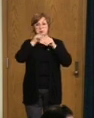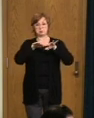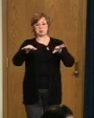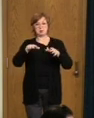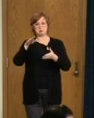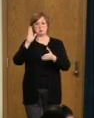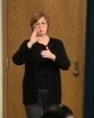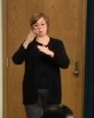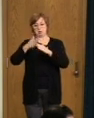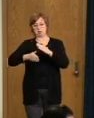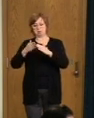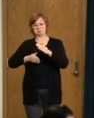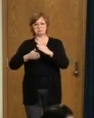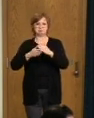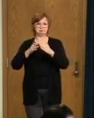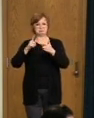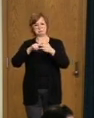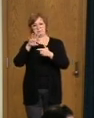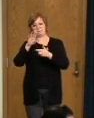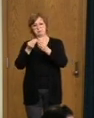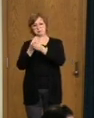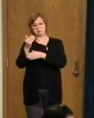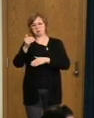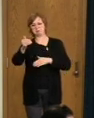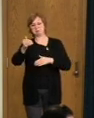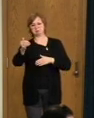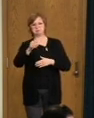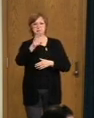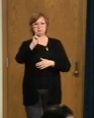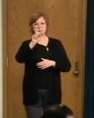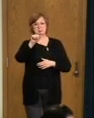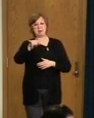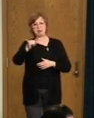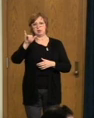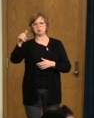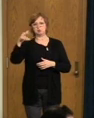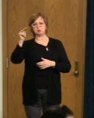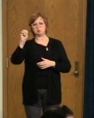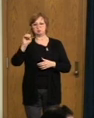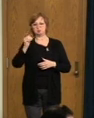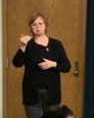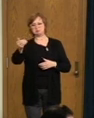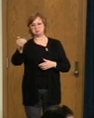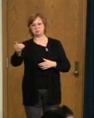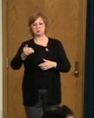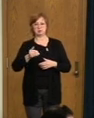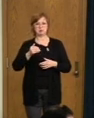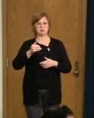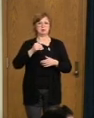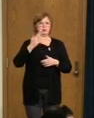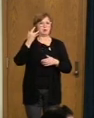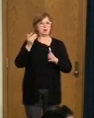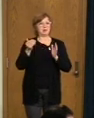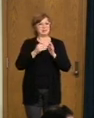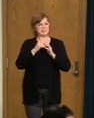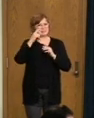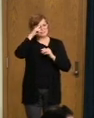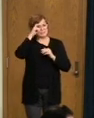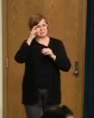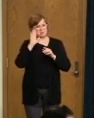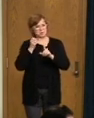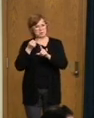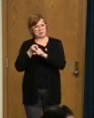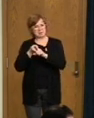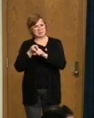we will have a greater proportion of the most vulnerable vaccinated. Summer will be here, and we'll start to come out of it. So this is